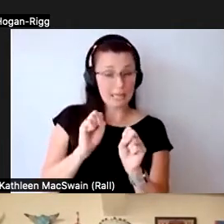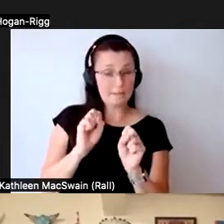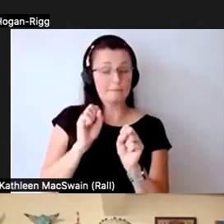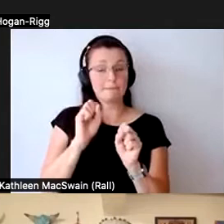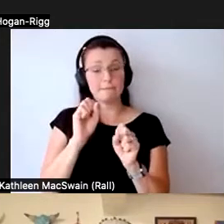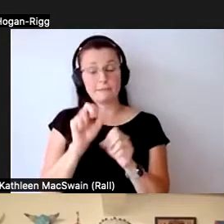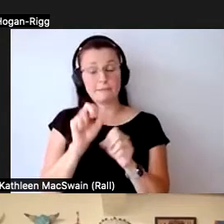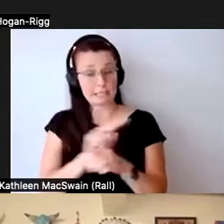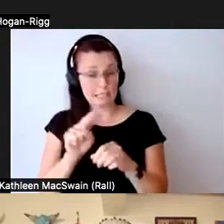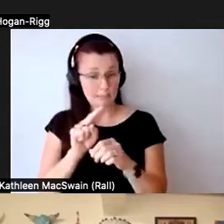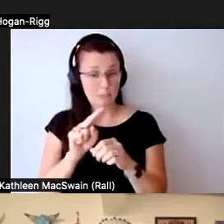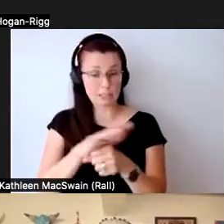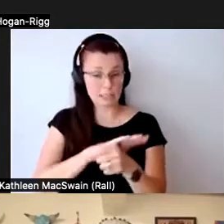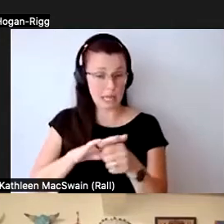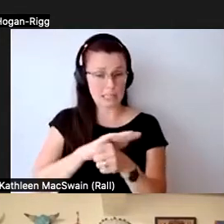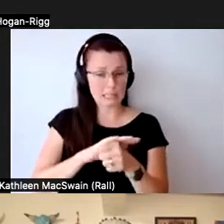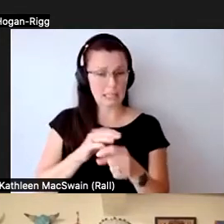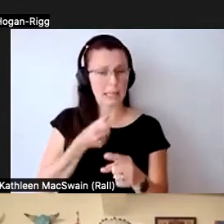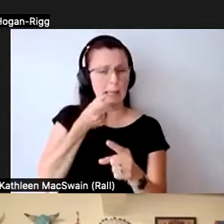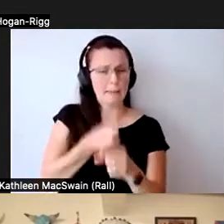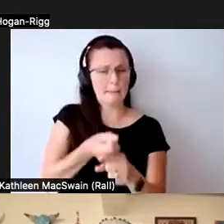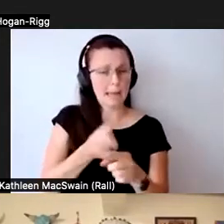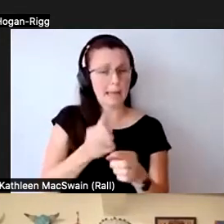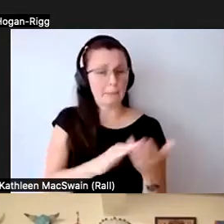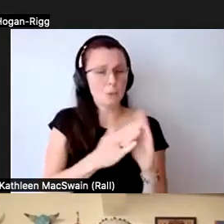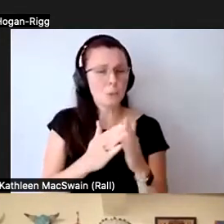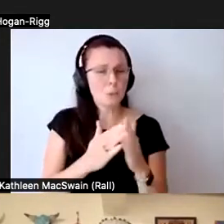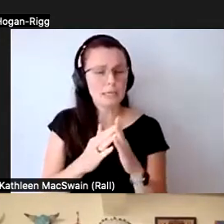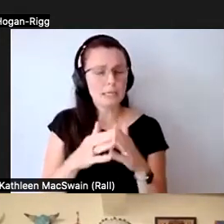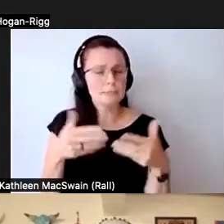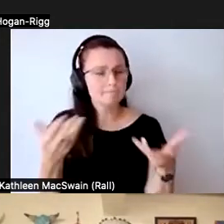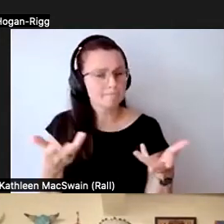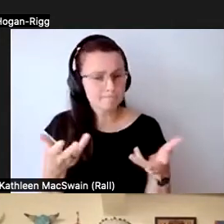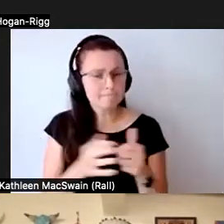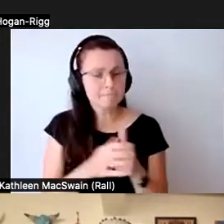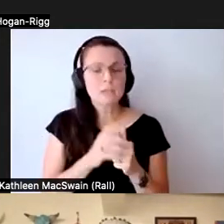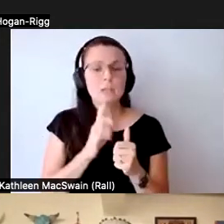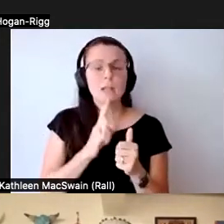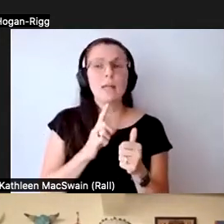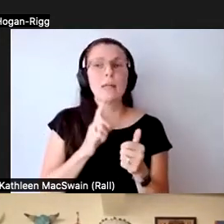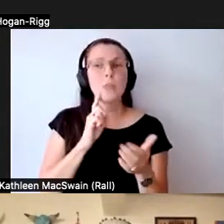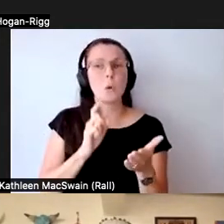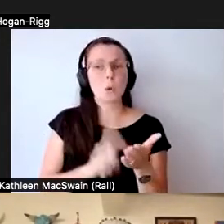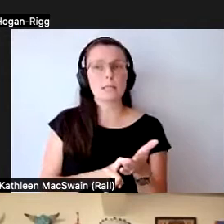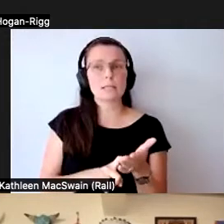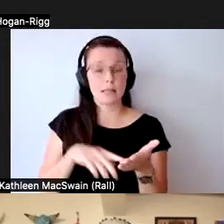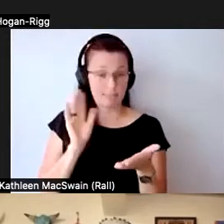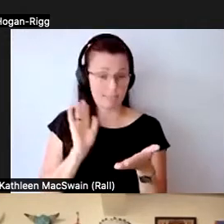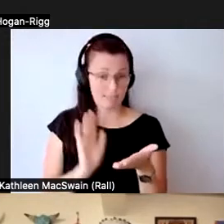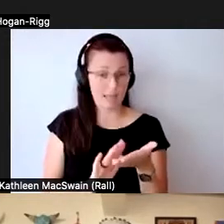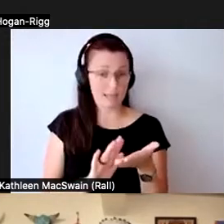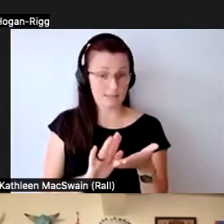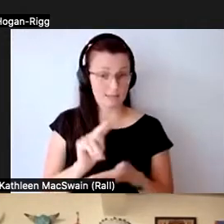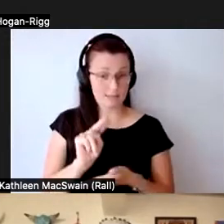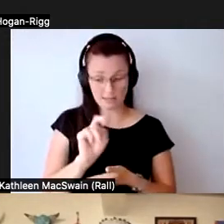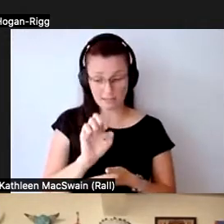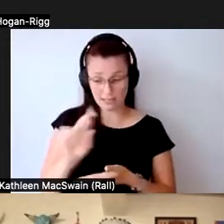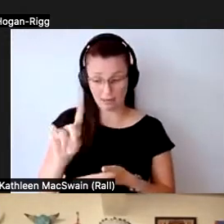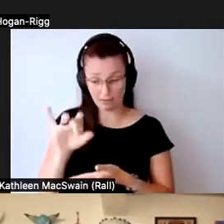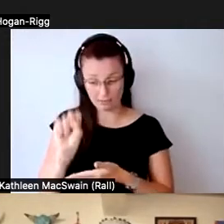findings have been that they show there are fewer discarded needles and usually less public drug